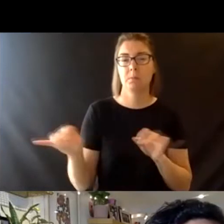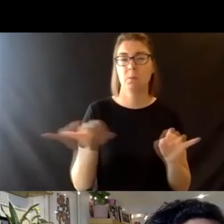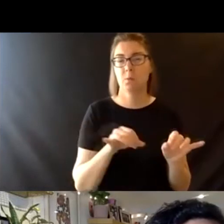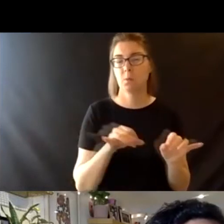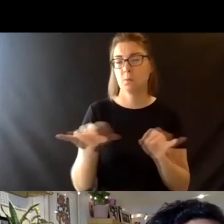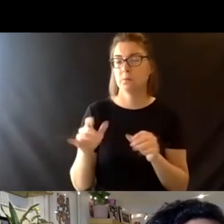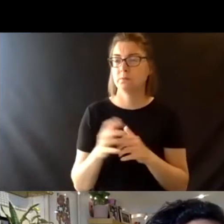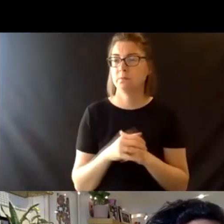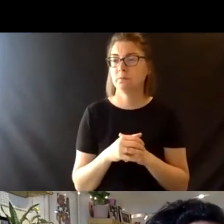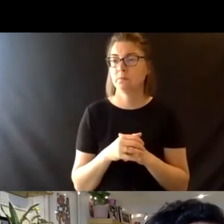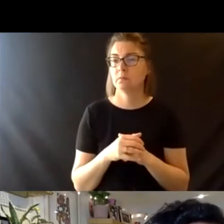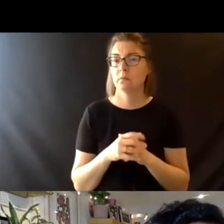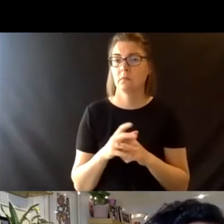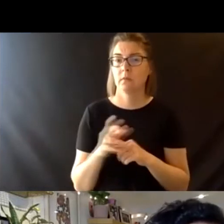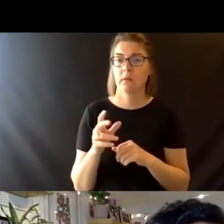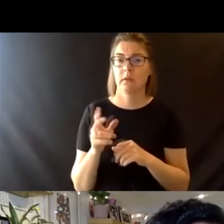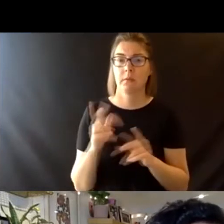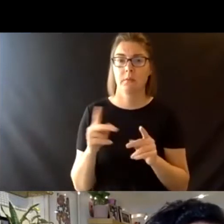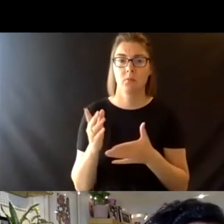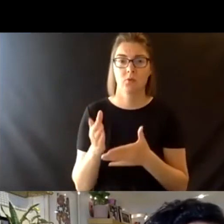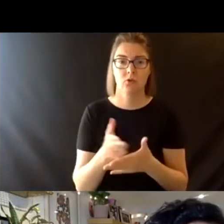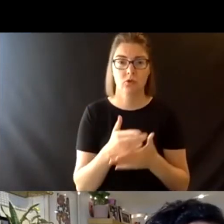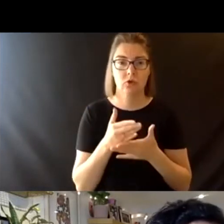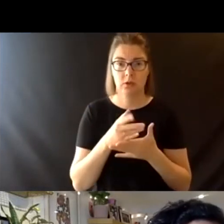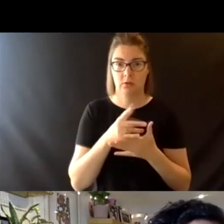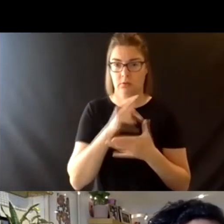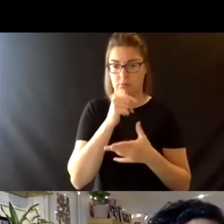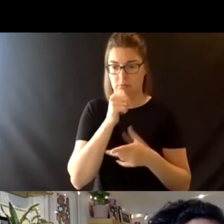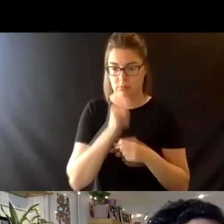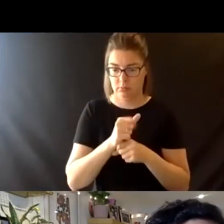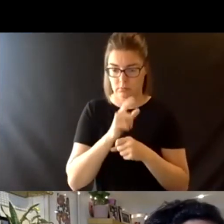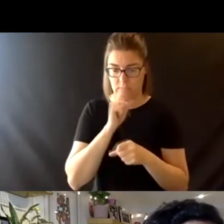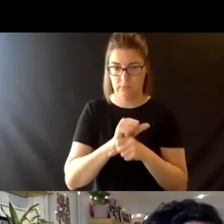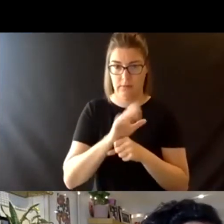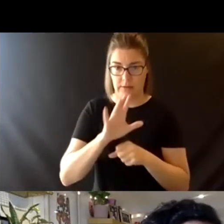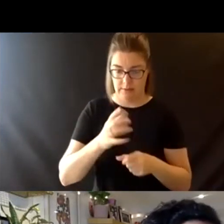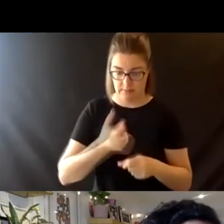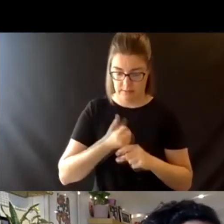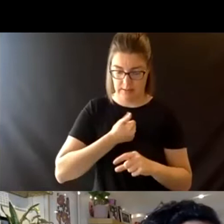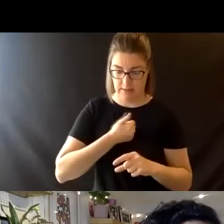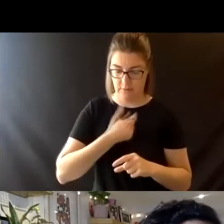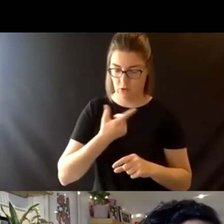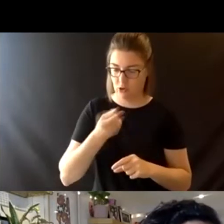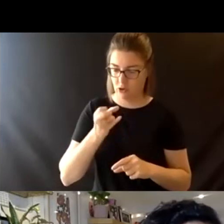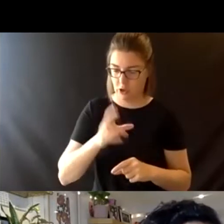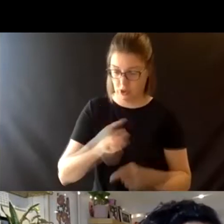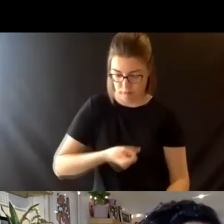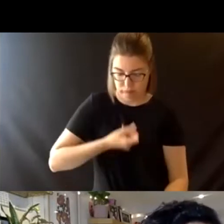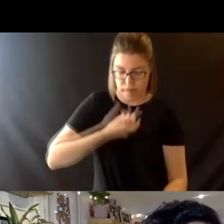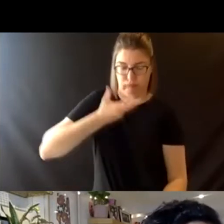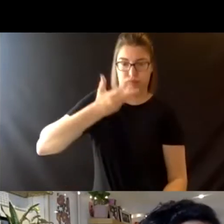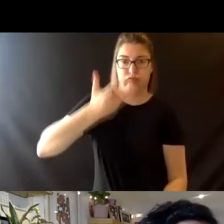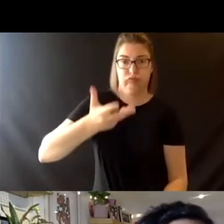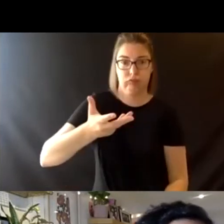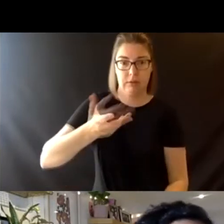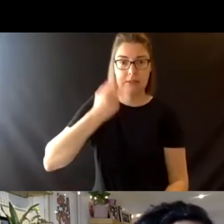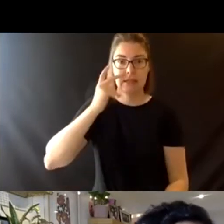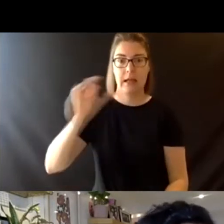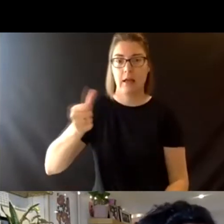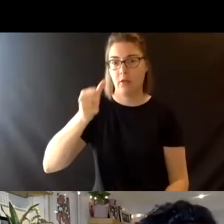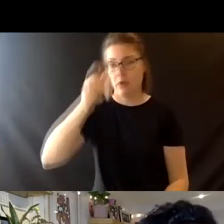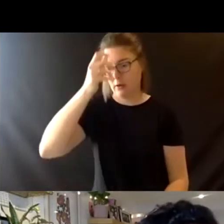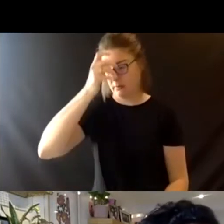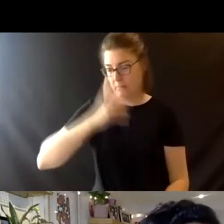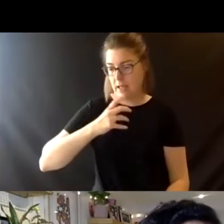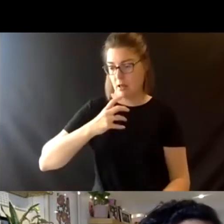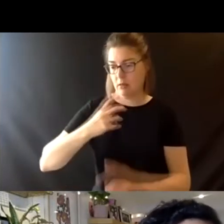who share their authentic, brilliant, gender expressive selves, you know, seeing other male assigned at